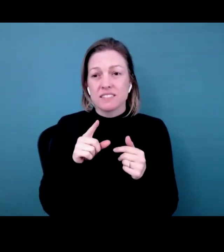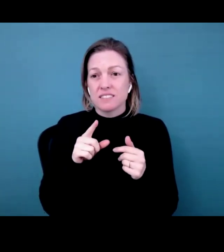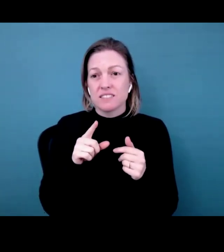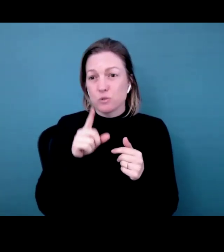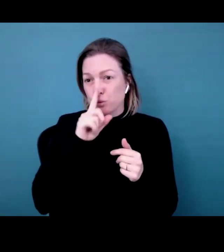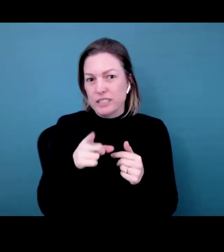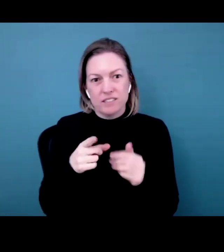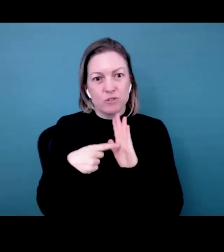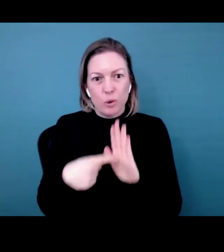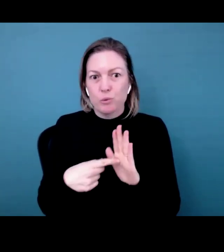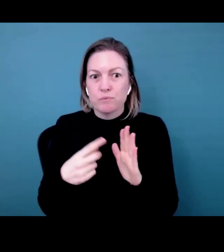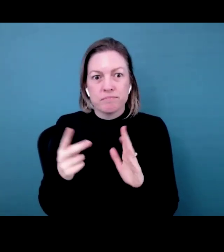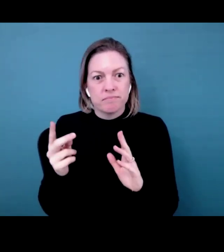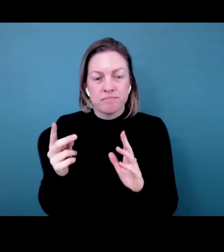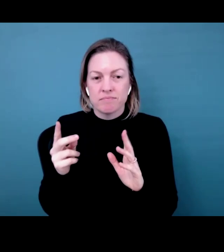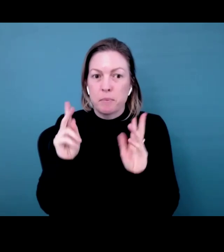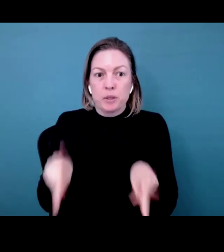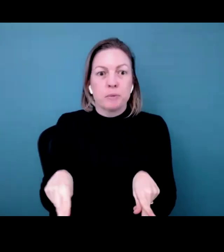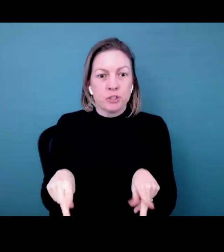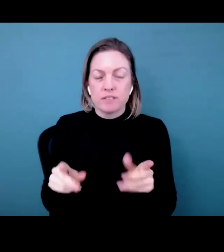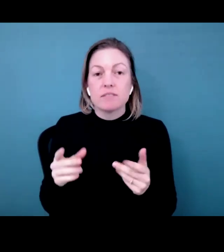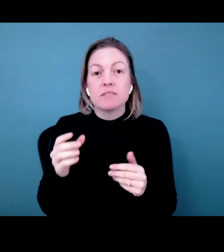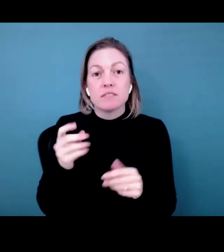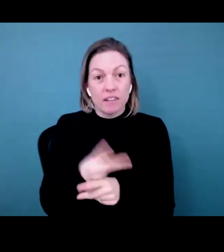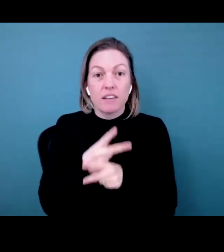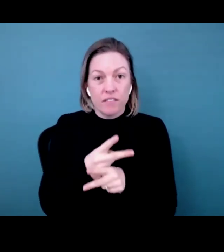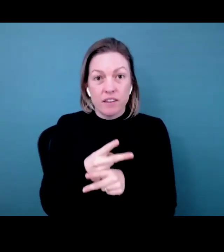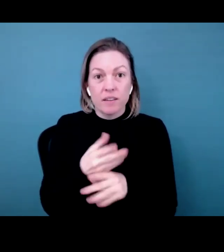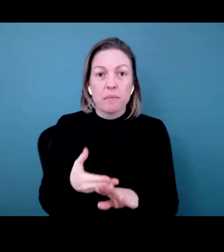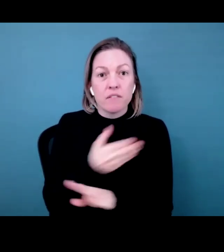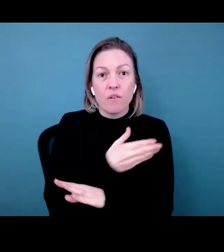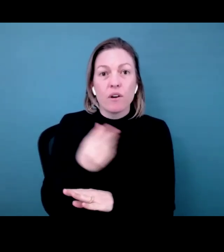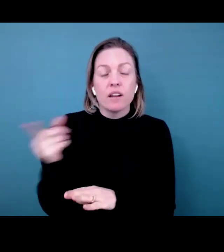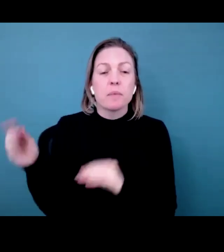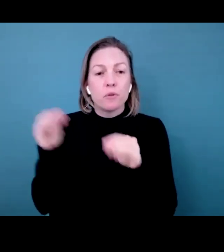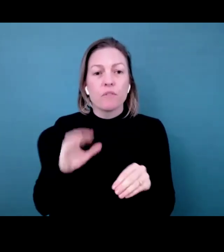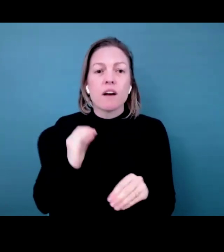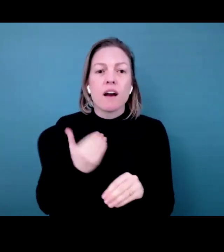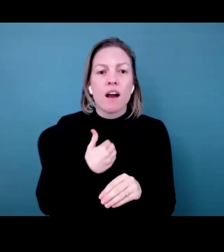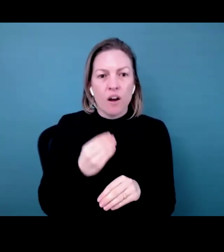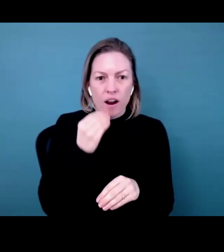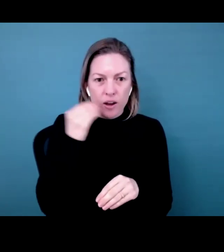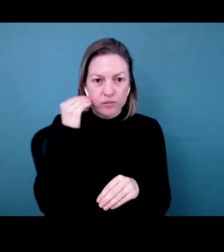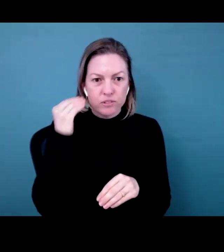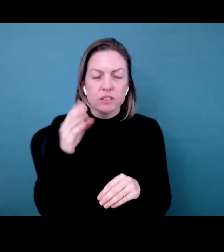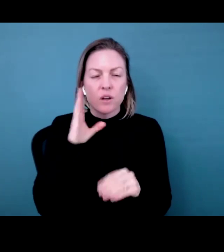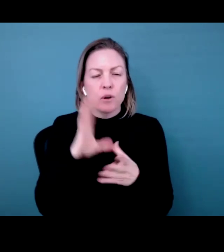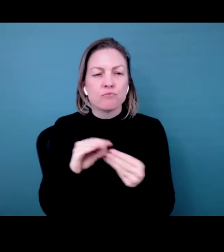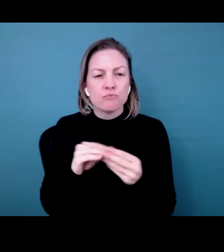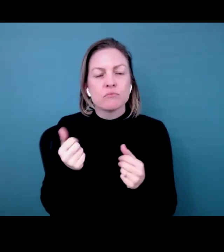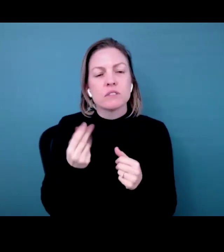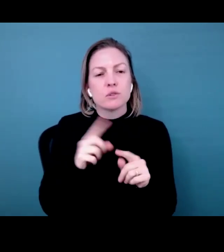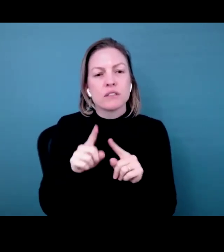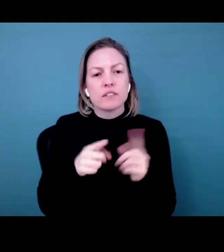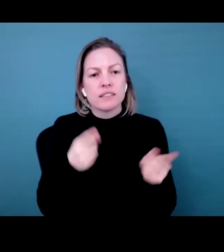story. And the caregiving story starts long before he moved into our house. And I'll share a couple of incidents